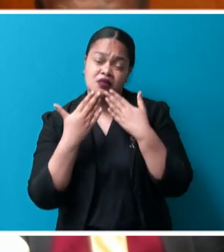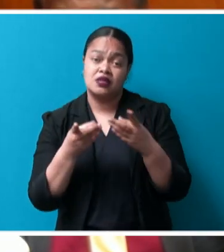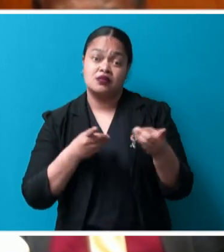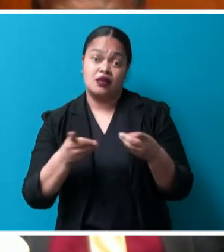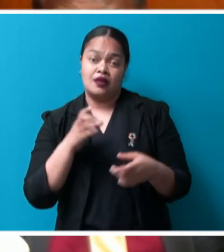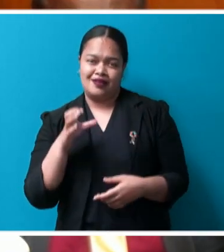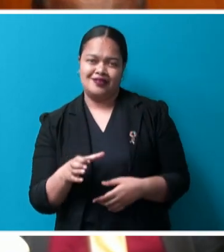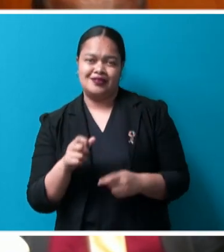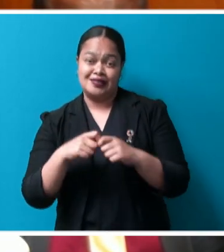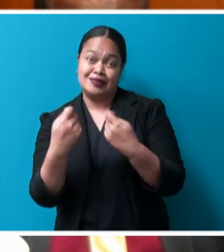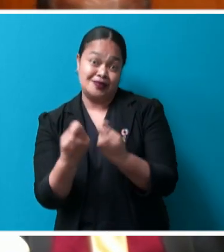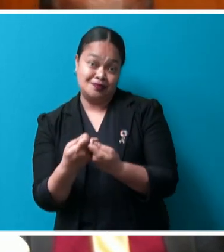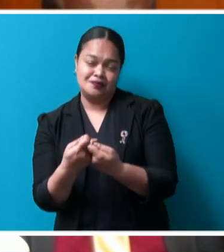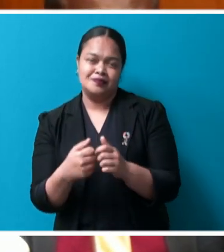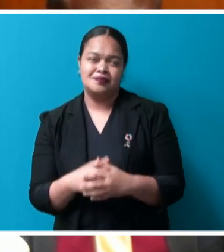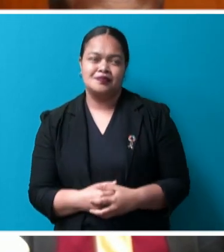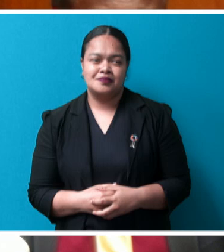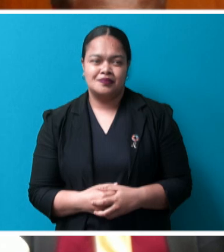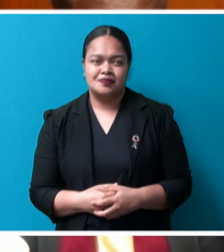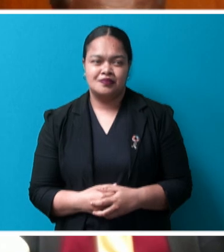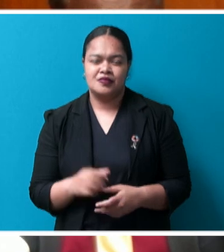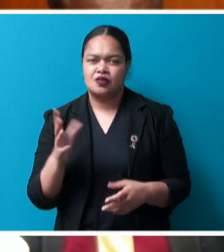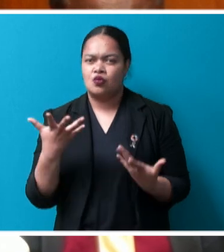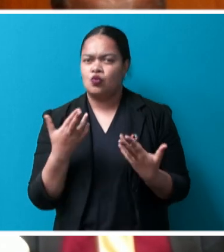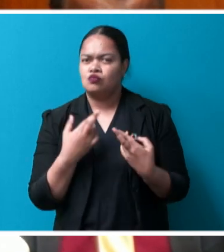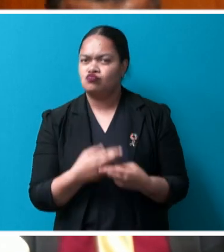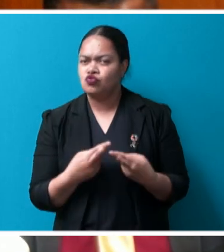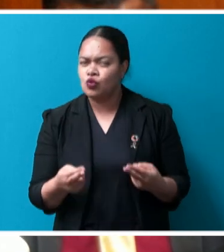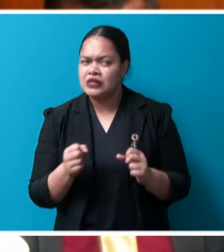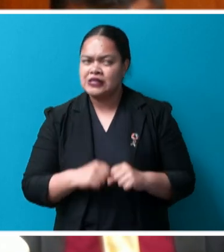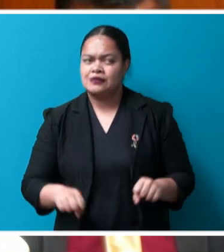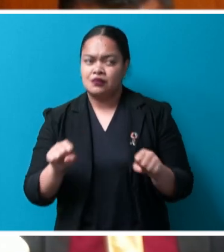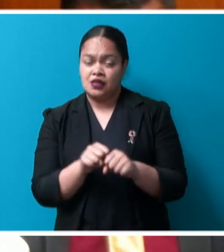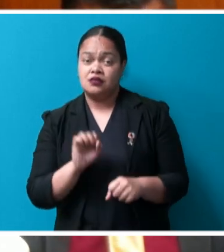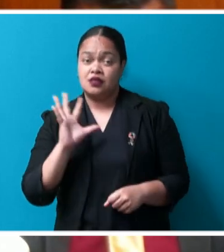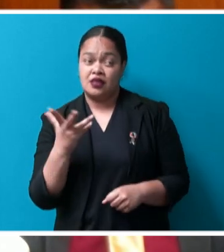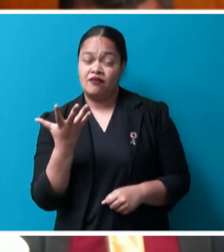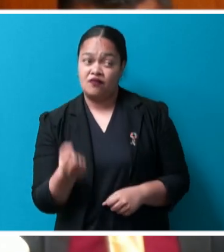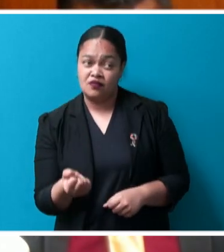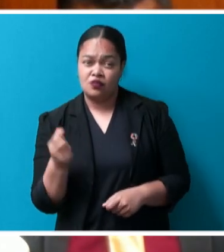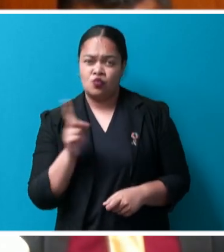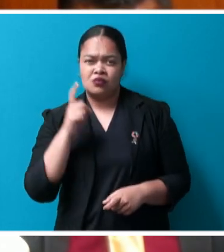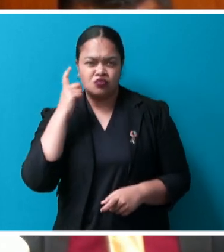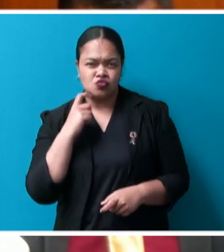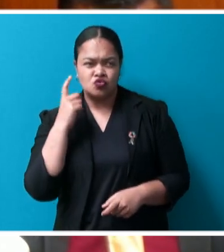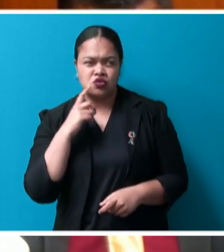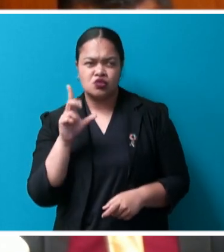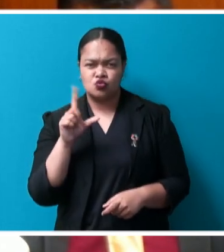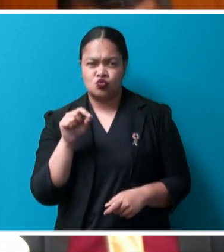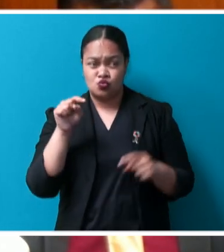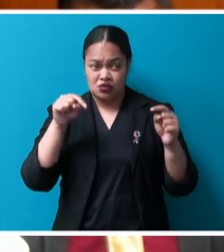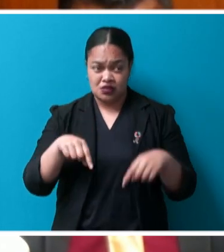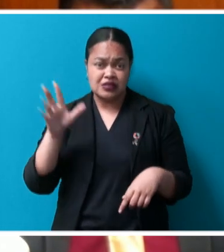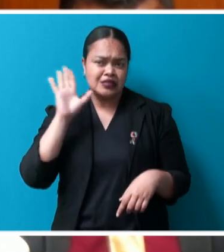team with the limited resources and space they have, what they are trying to do. Mostly we do hear in the